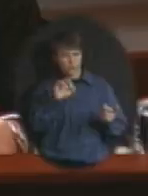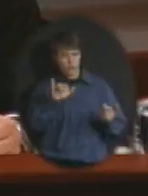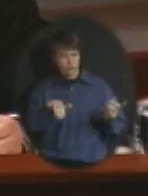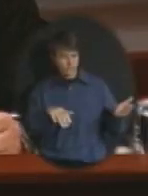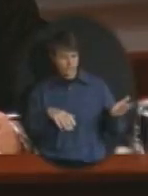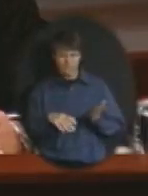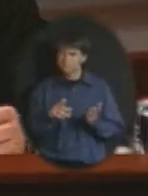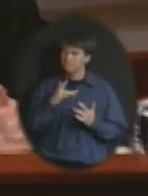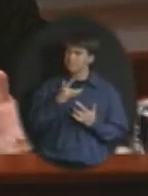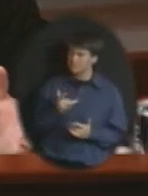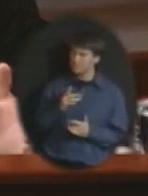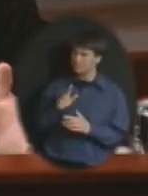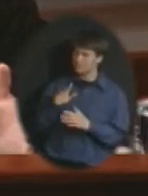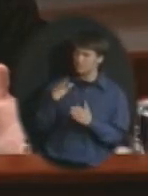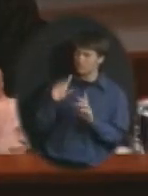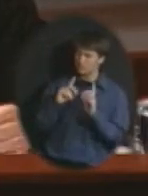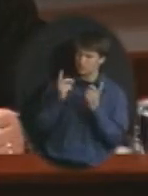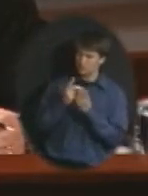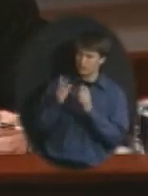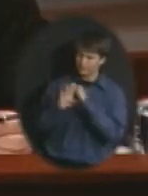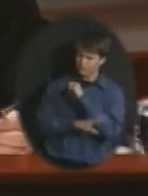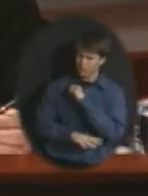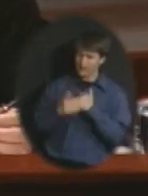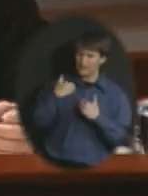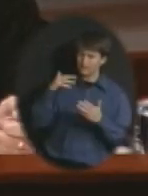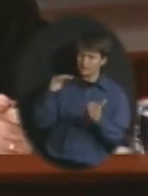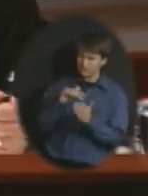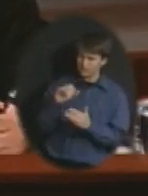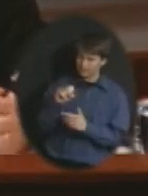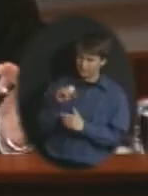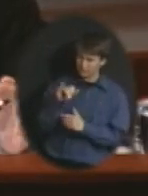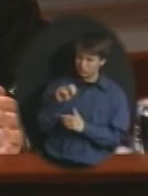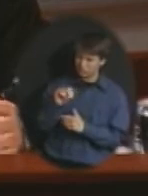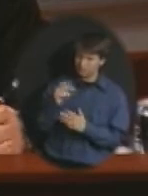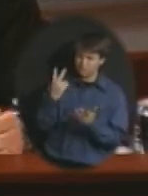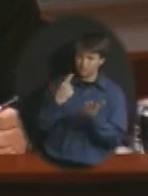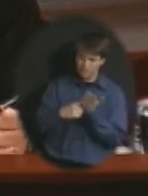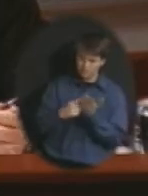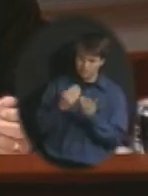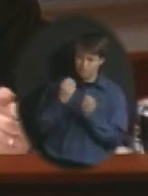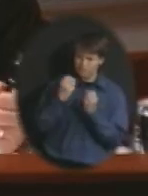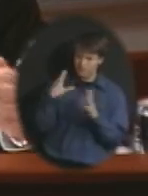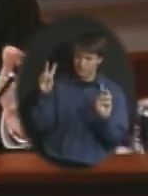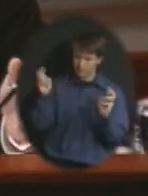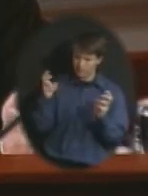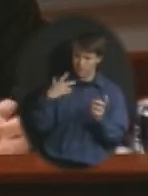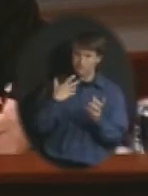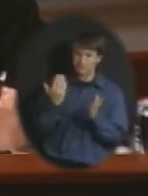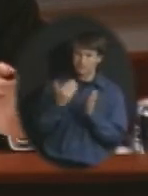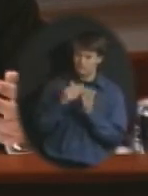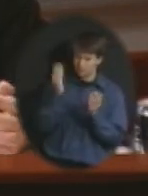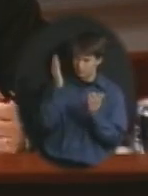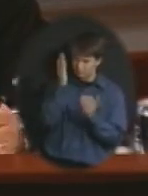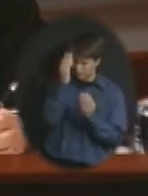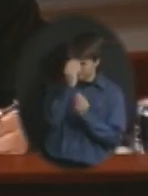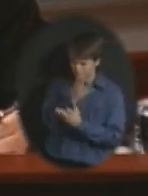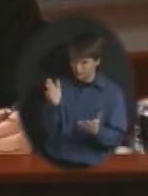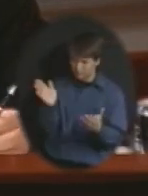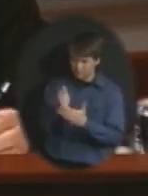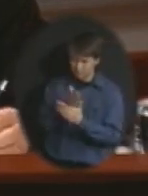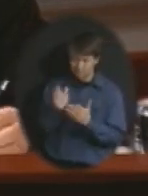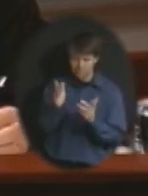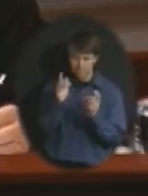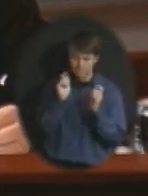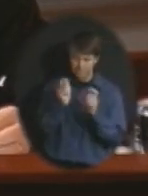Typically, our district has had a study session in the fall to go over a number of topics that we can, again, share some information in a fairly efficient,